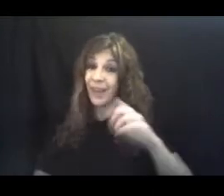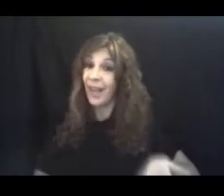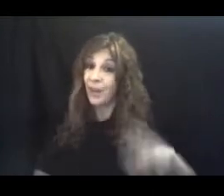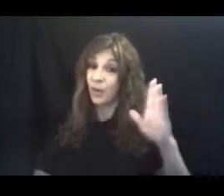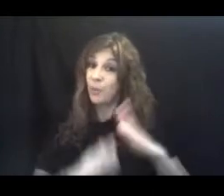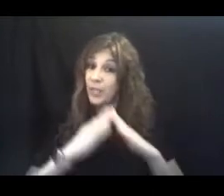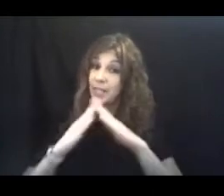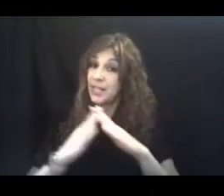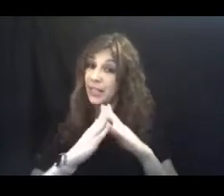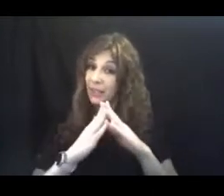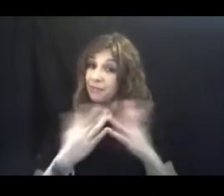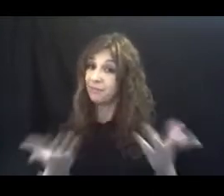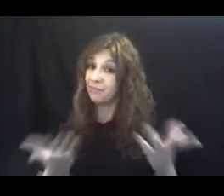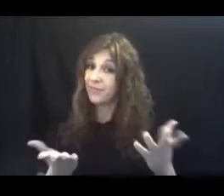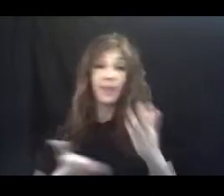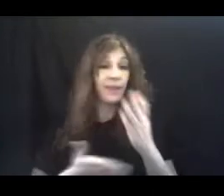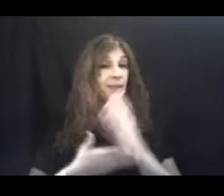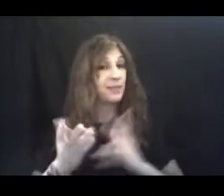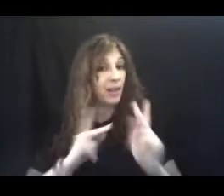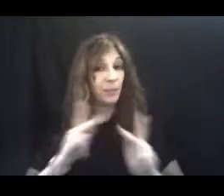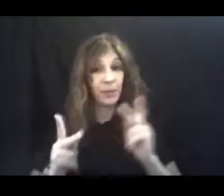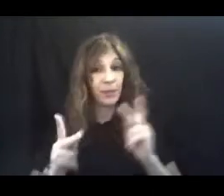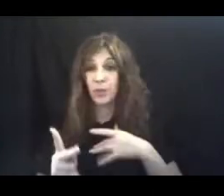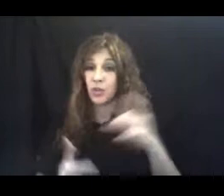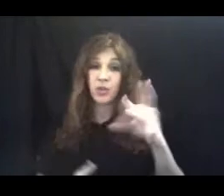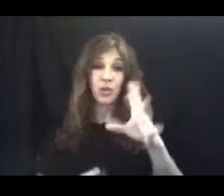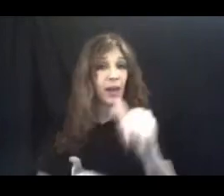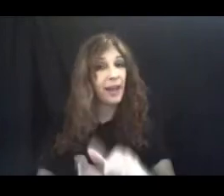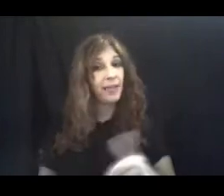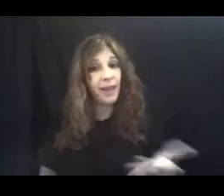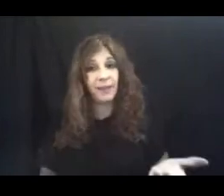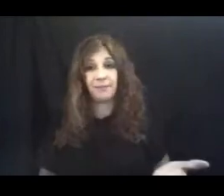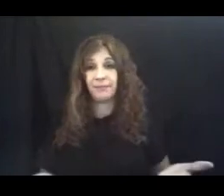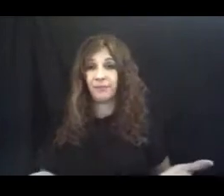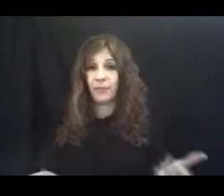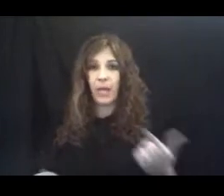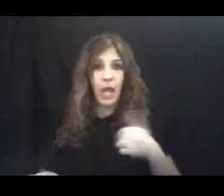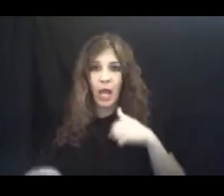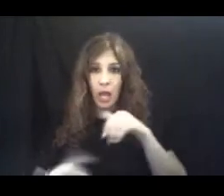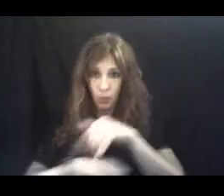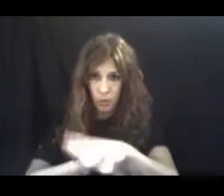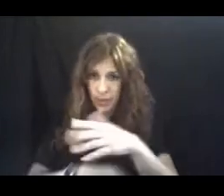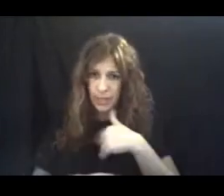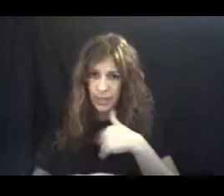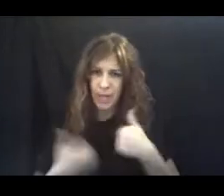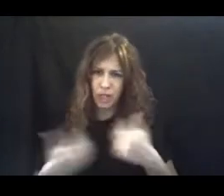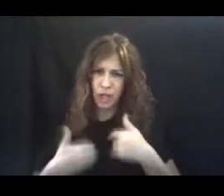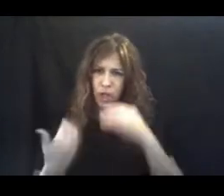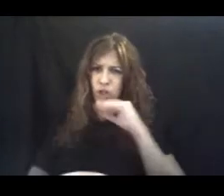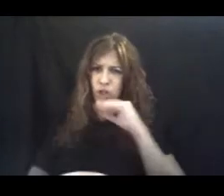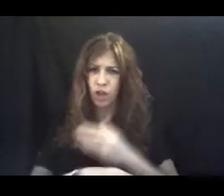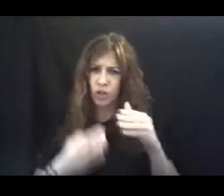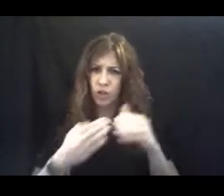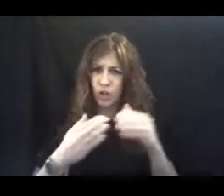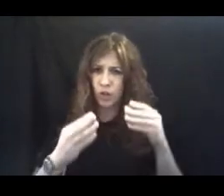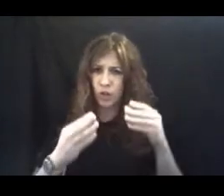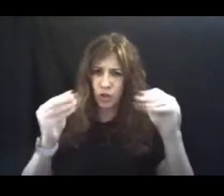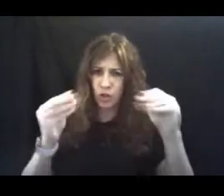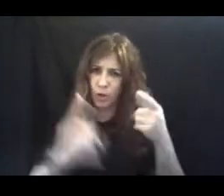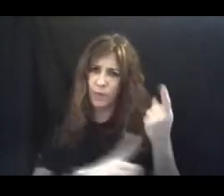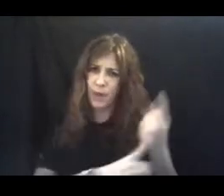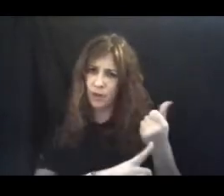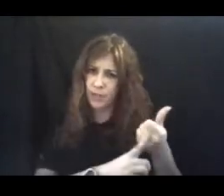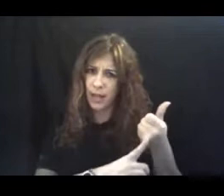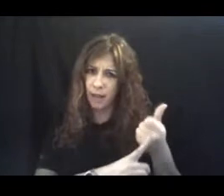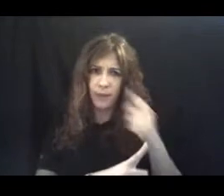city. Some people just don't like it that way. I wouldn't send my young daughter to the corner store by herself